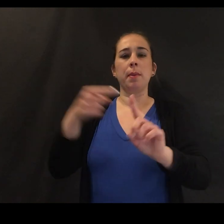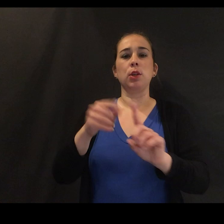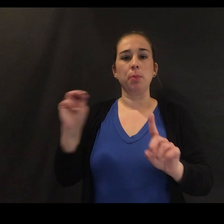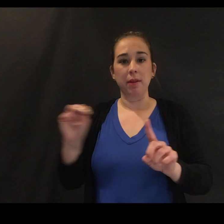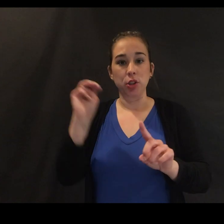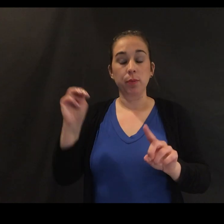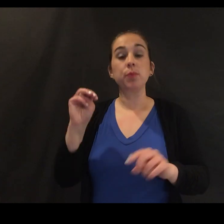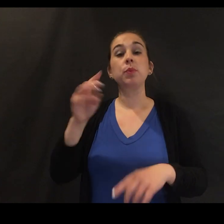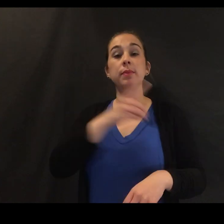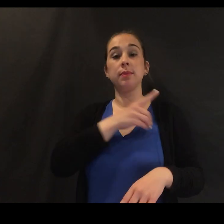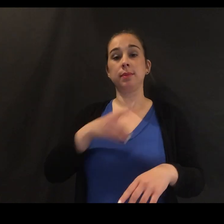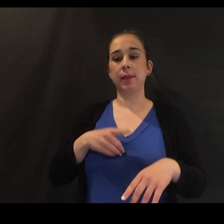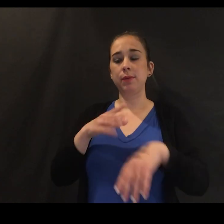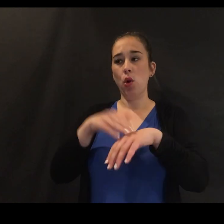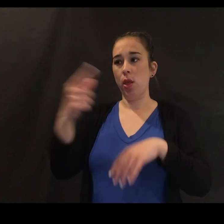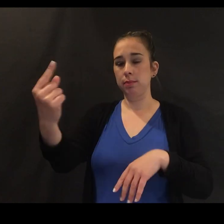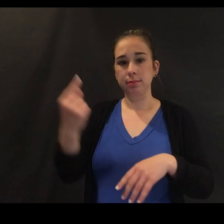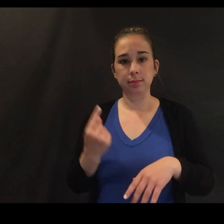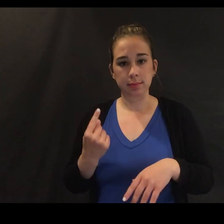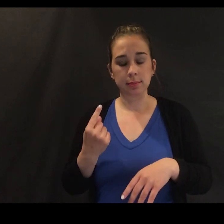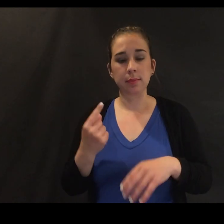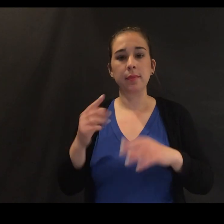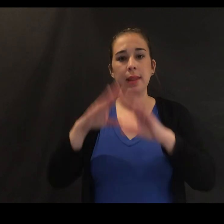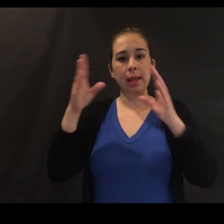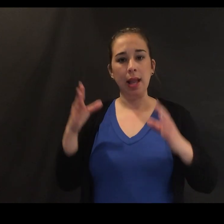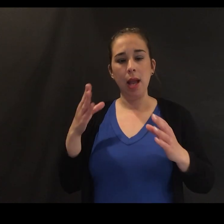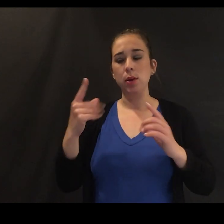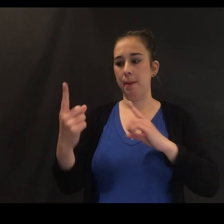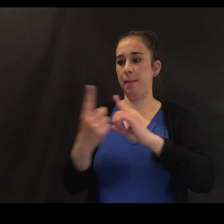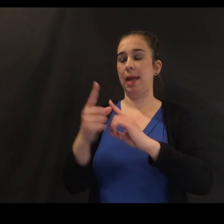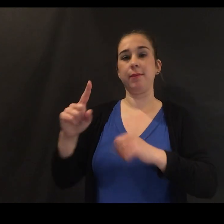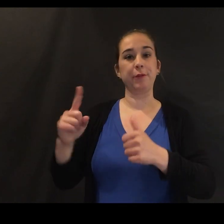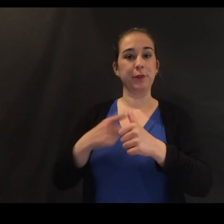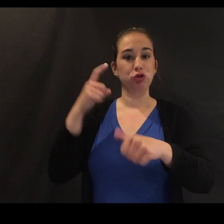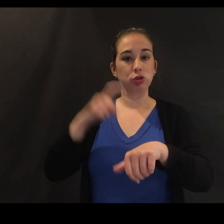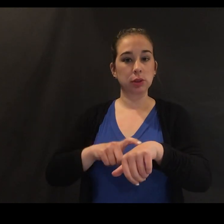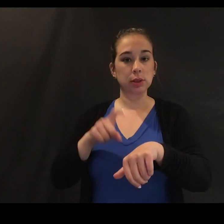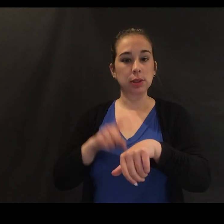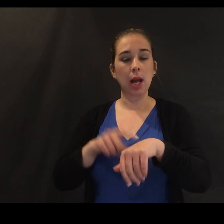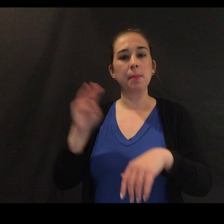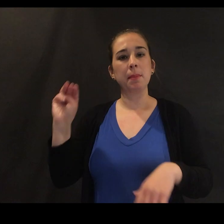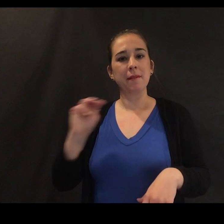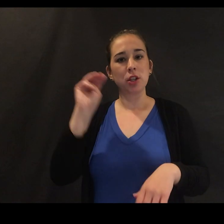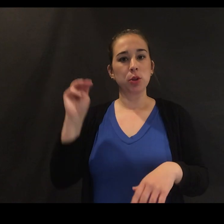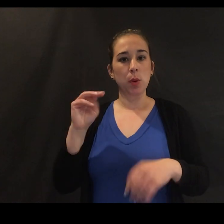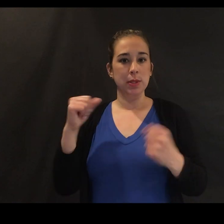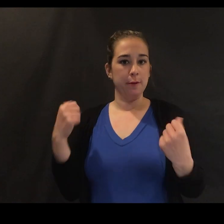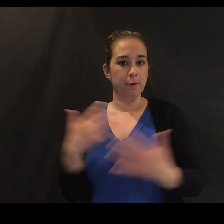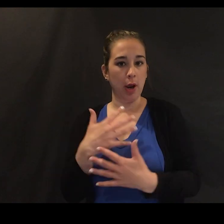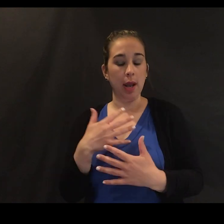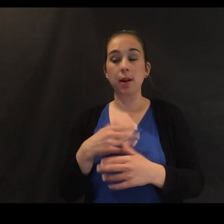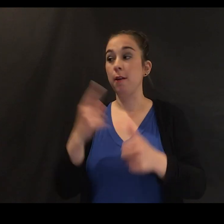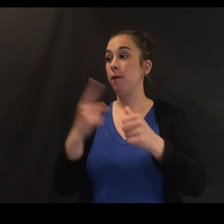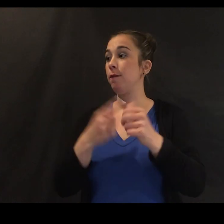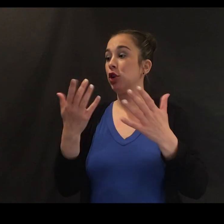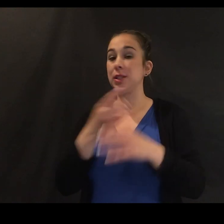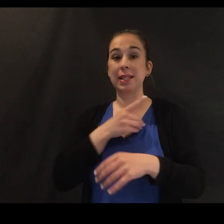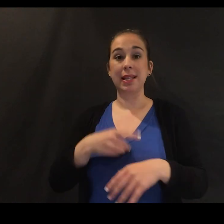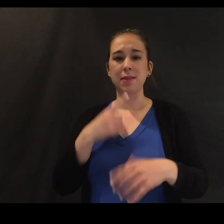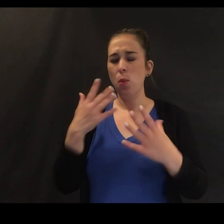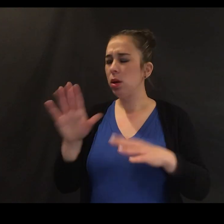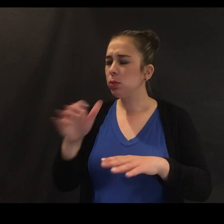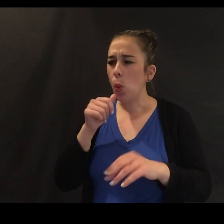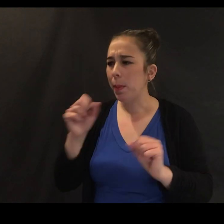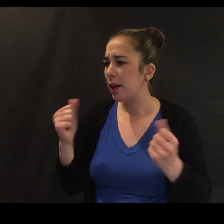him into the household and he met him for the first time, Mephibosheth was afraid. And the first thing David says is, "Don't be afraid,"